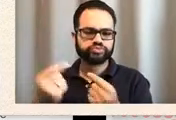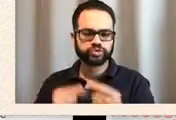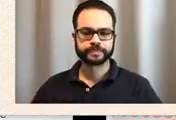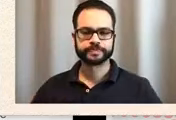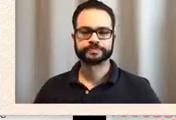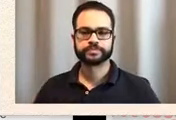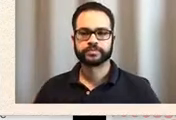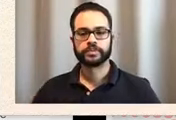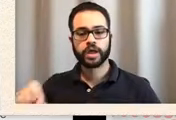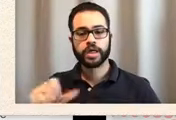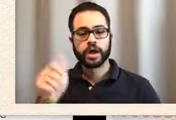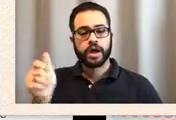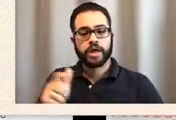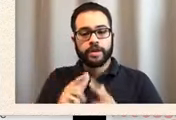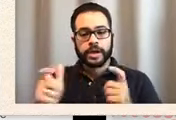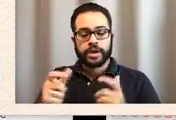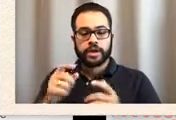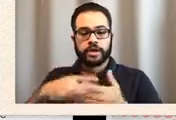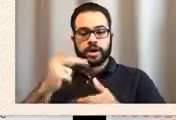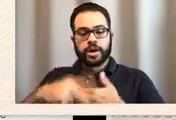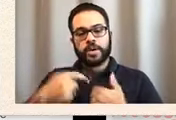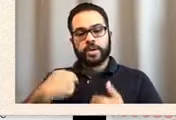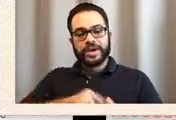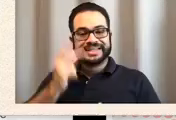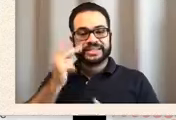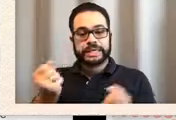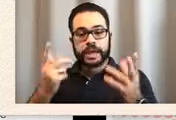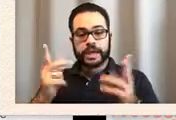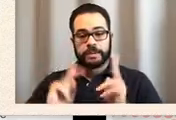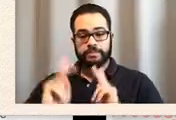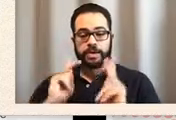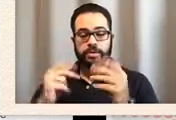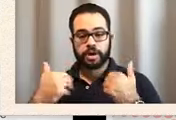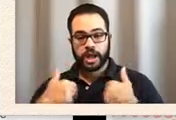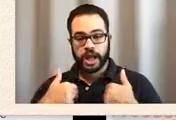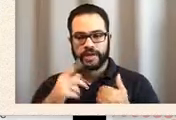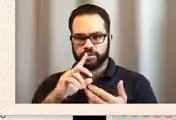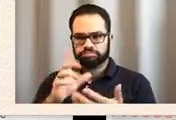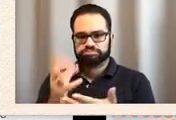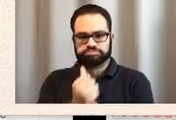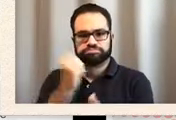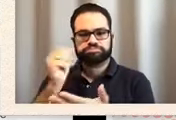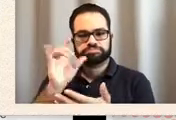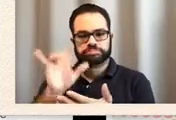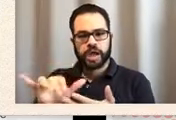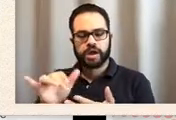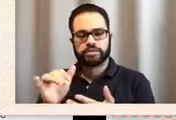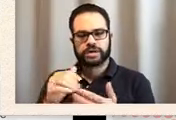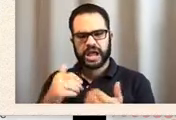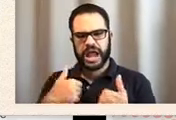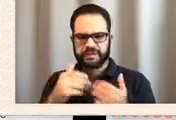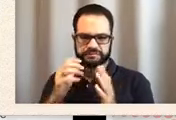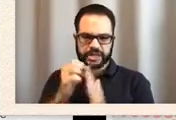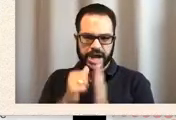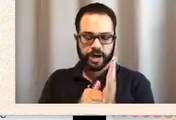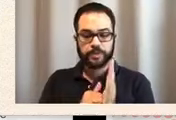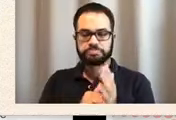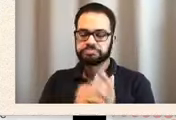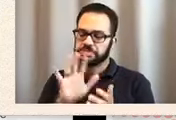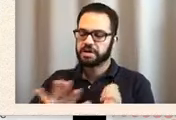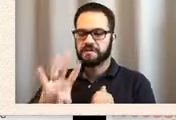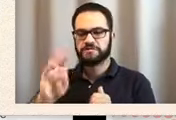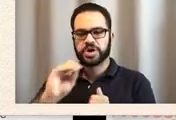that we see a lot of people with that take advantage of that have an ABLE account, and it's about 40% of the people that we serve have